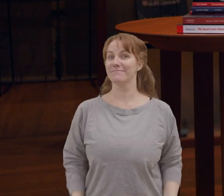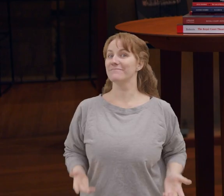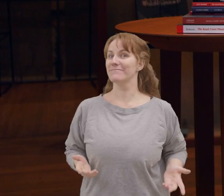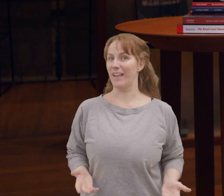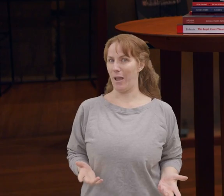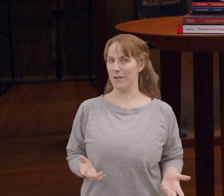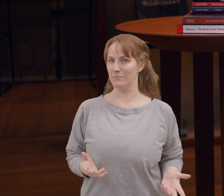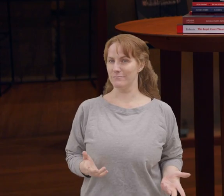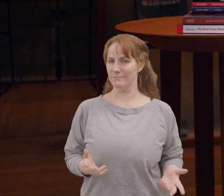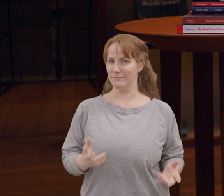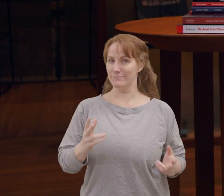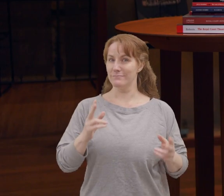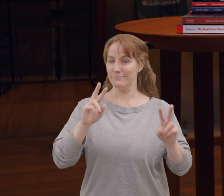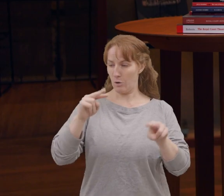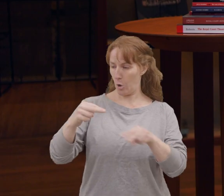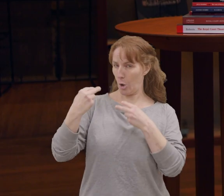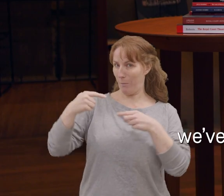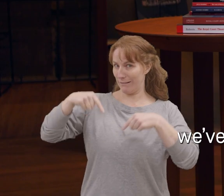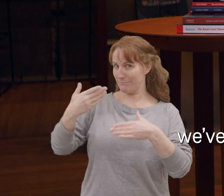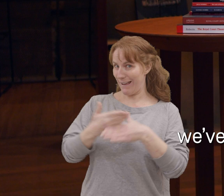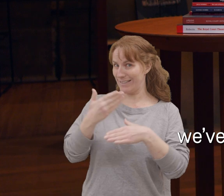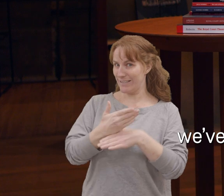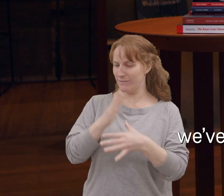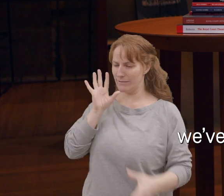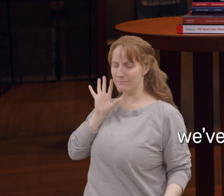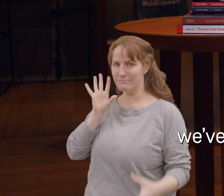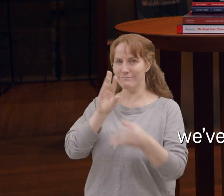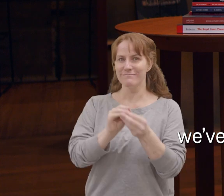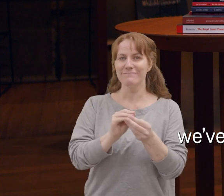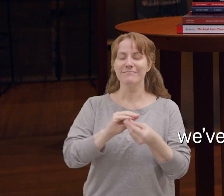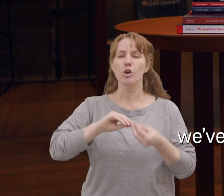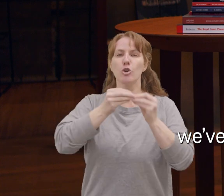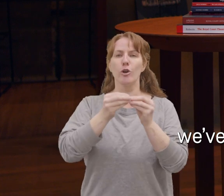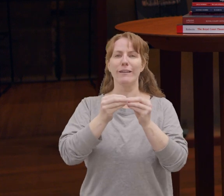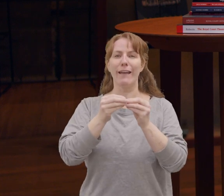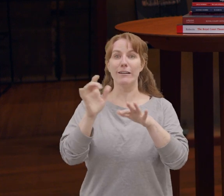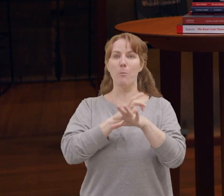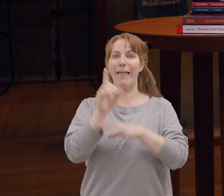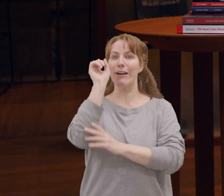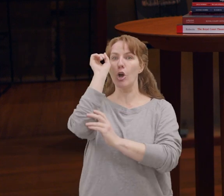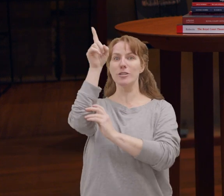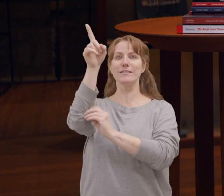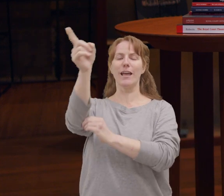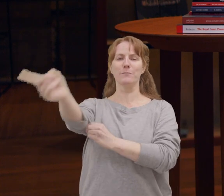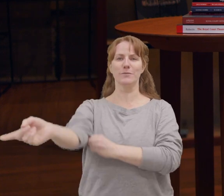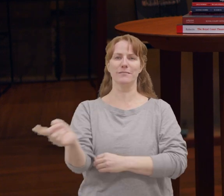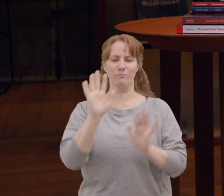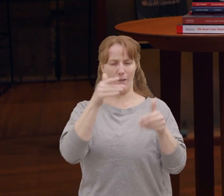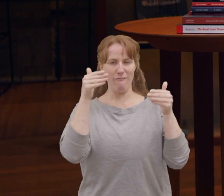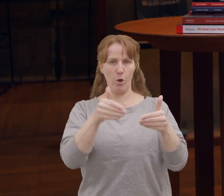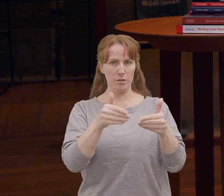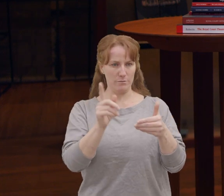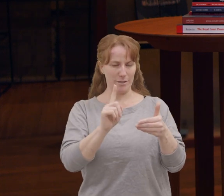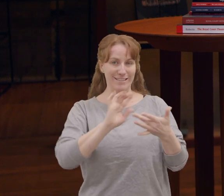Now, I want you guys to combine some ideas from the activities we've done today and create a play concept. It's not that hard. All you need to focus on